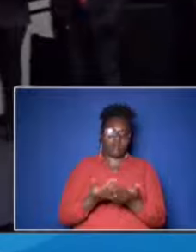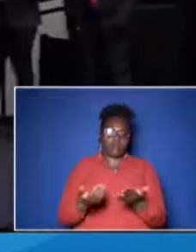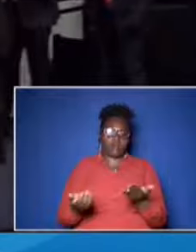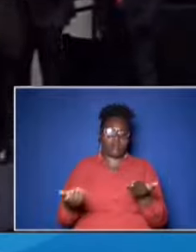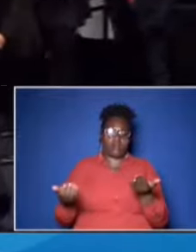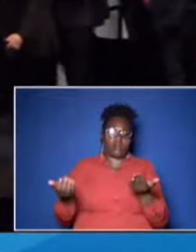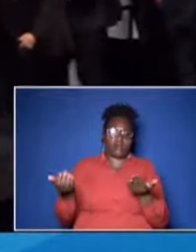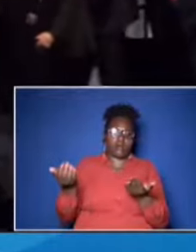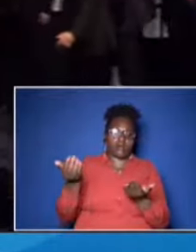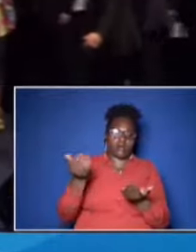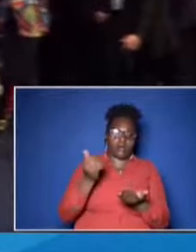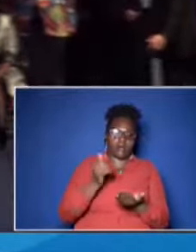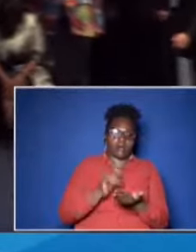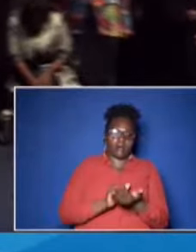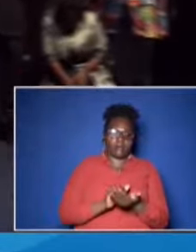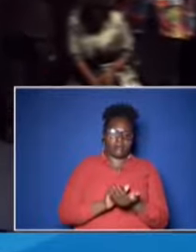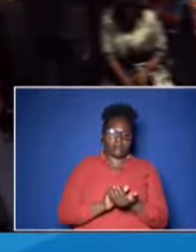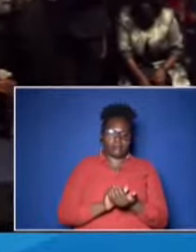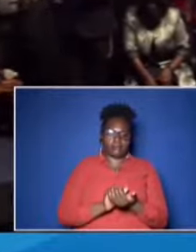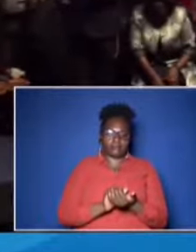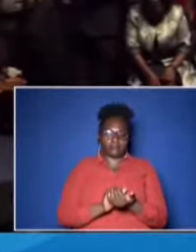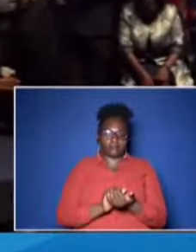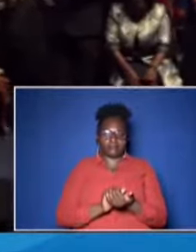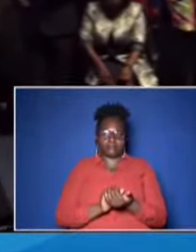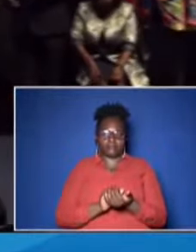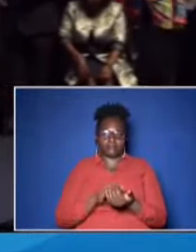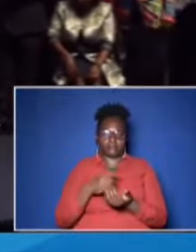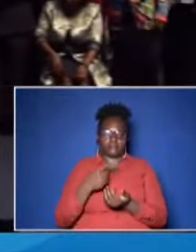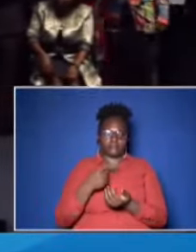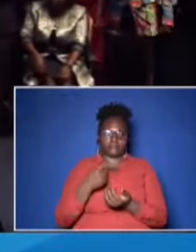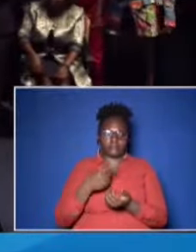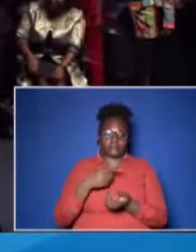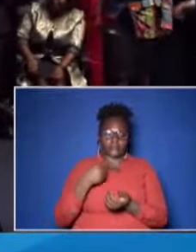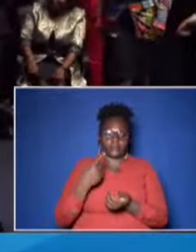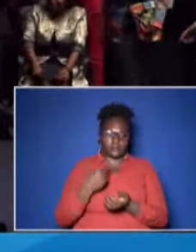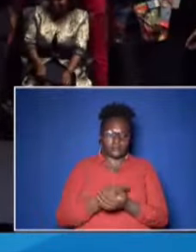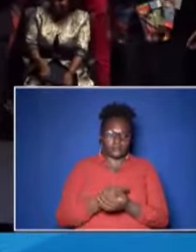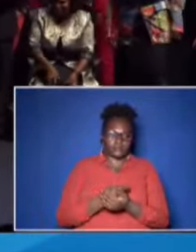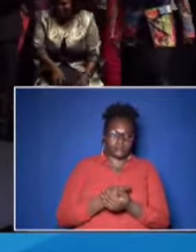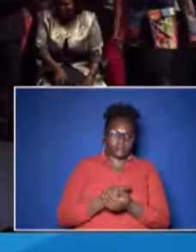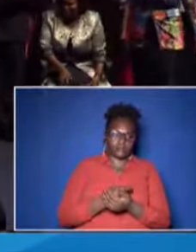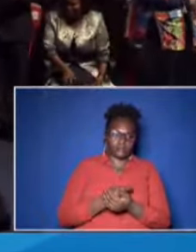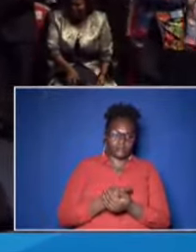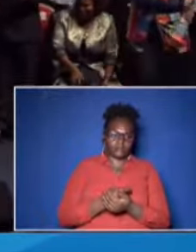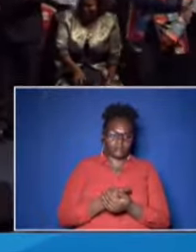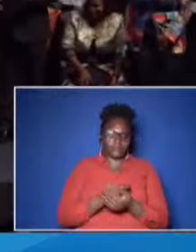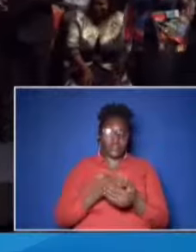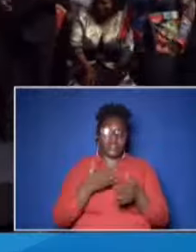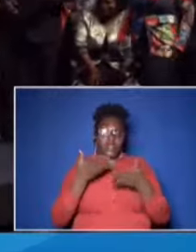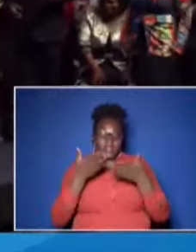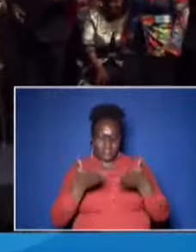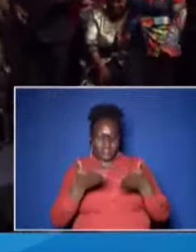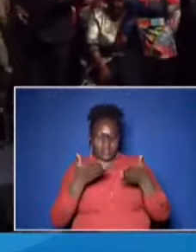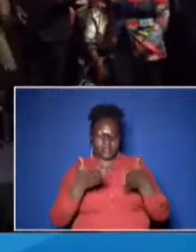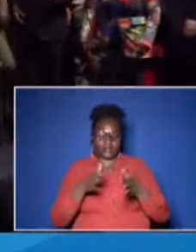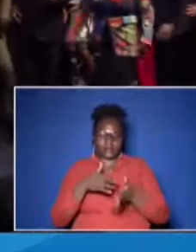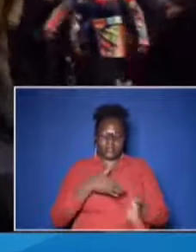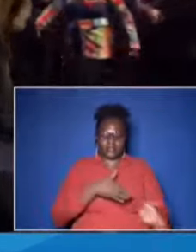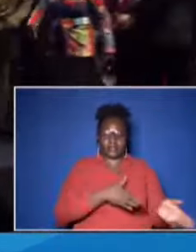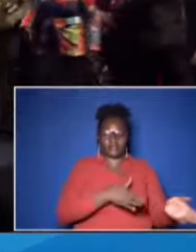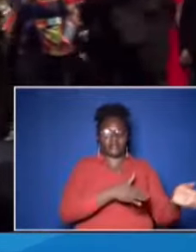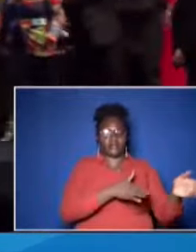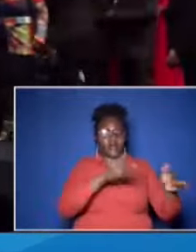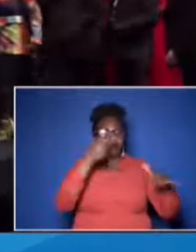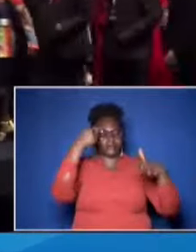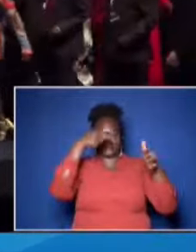all all you pastors get up here all you pastors get up here right now there is a river that flows from